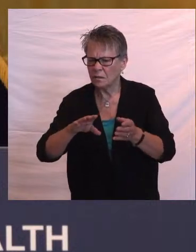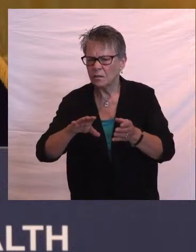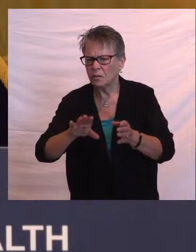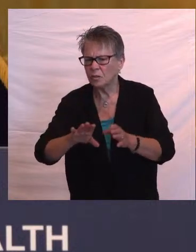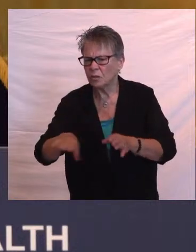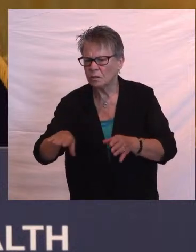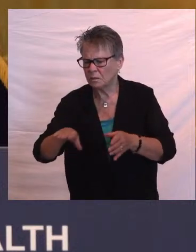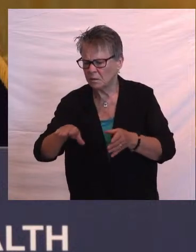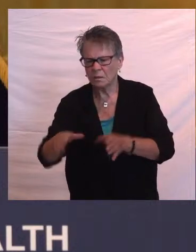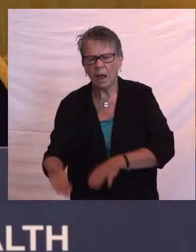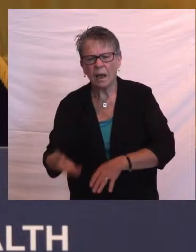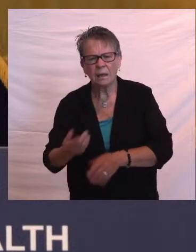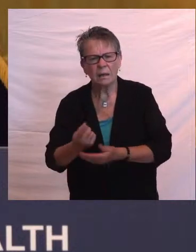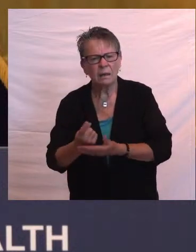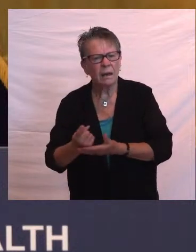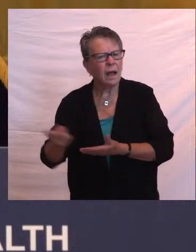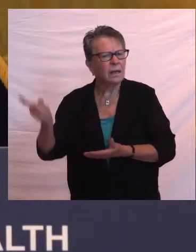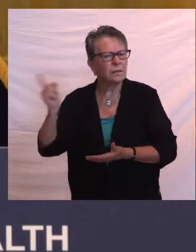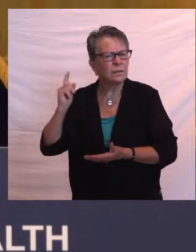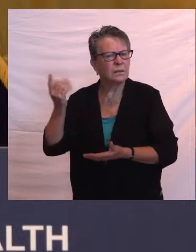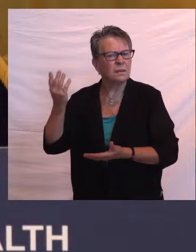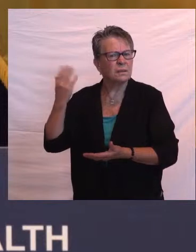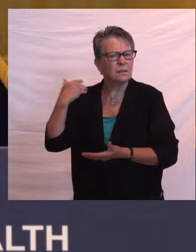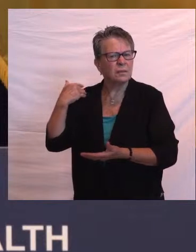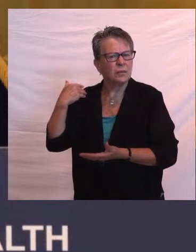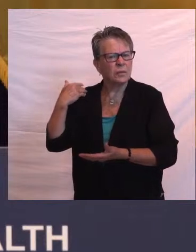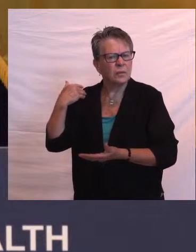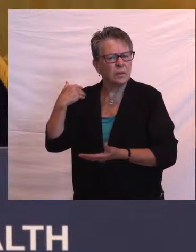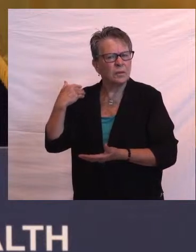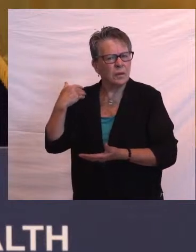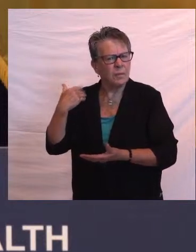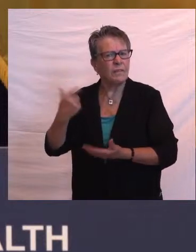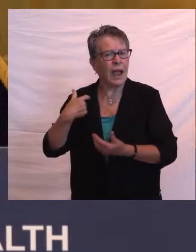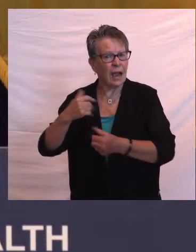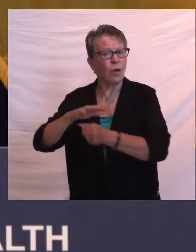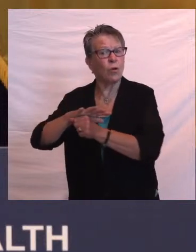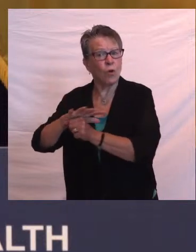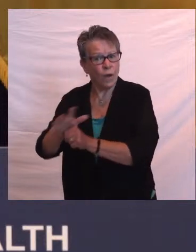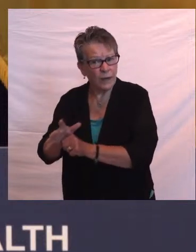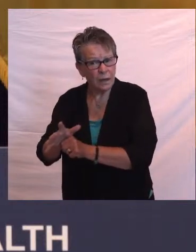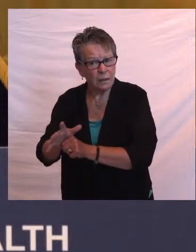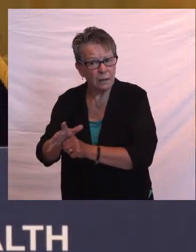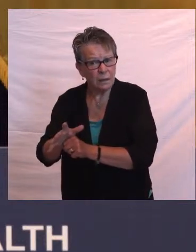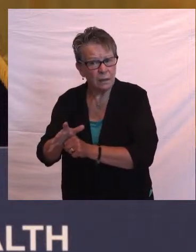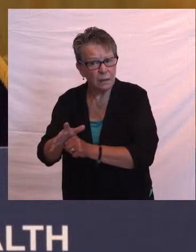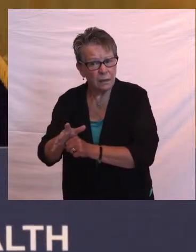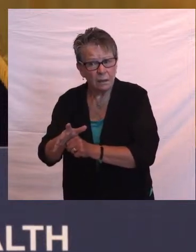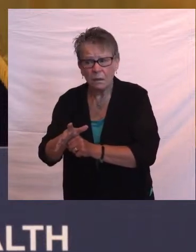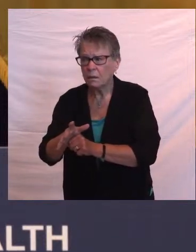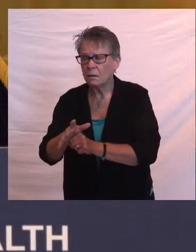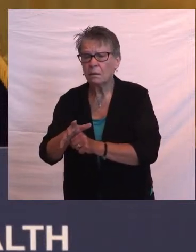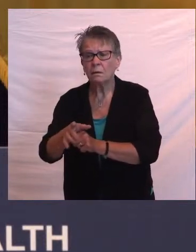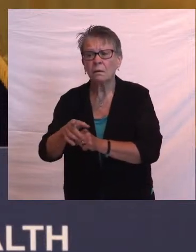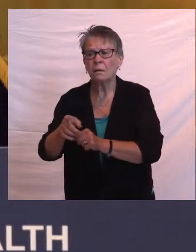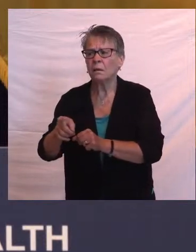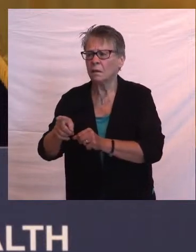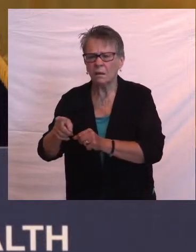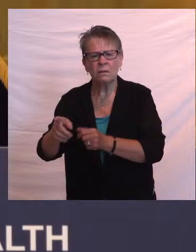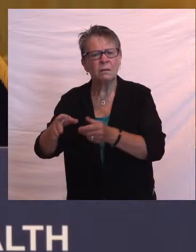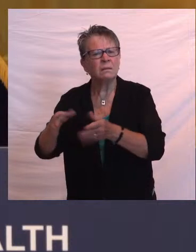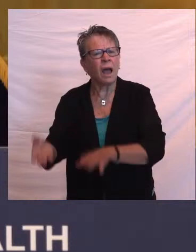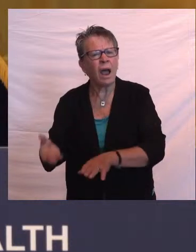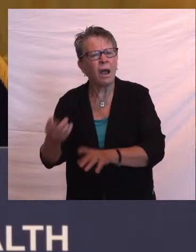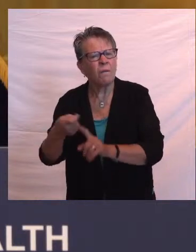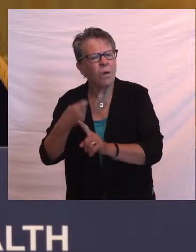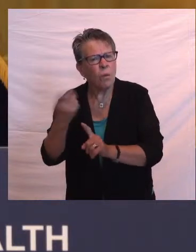could this have been multi-inflammatory syndrome in children? For the Colonel, you mentioned that Zoom call on Friday about Ida relief. During that call, you